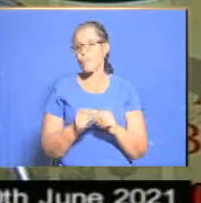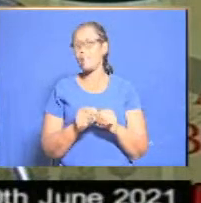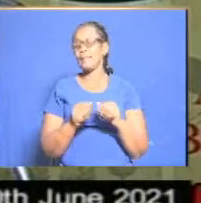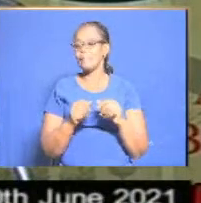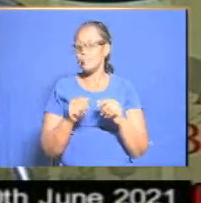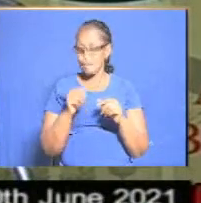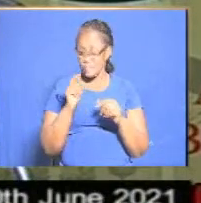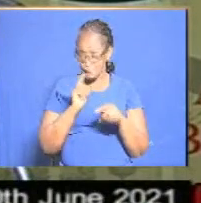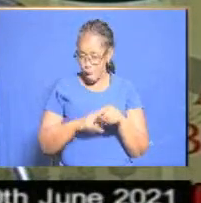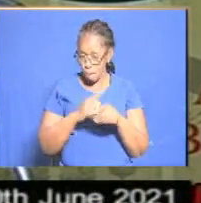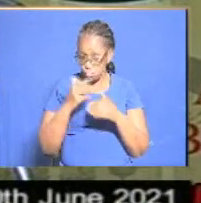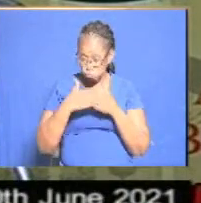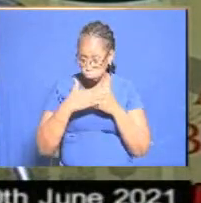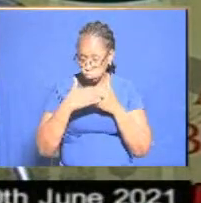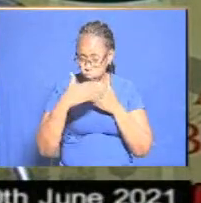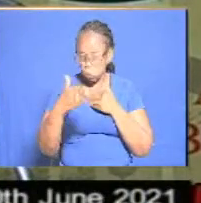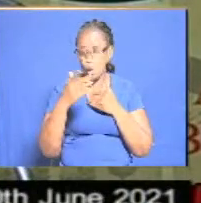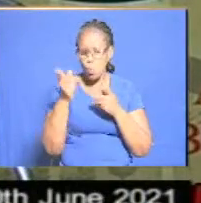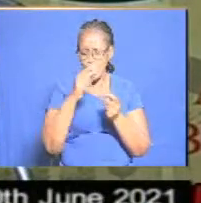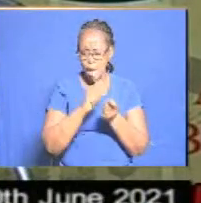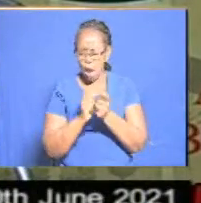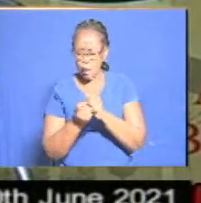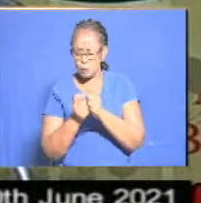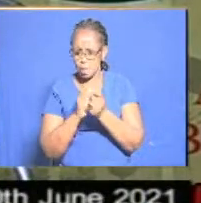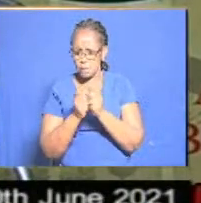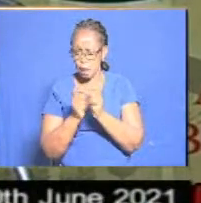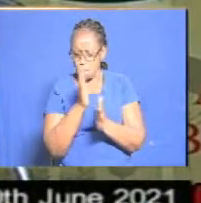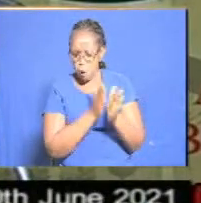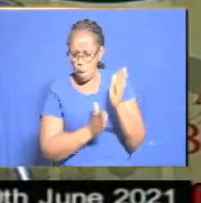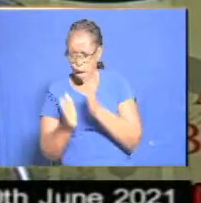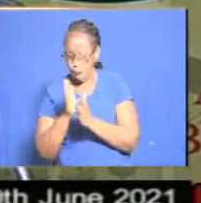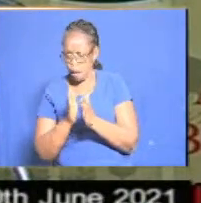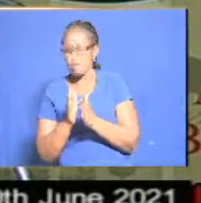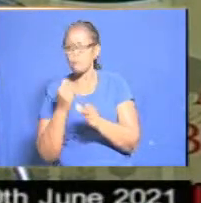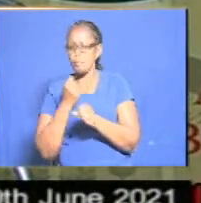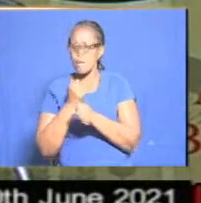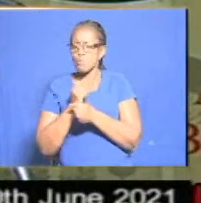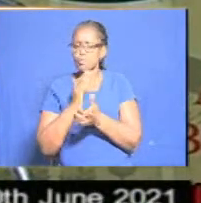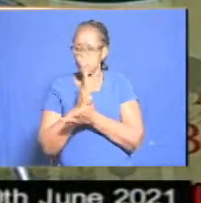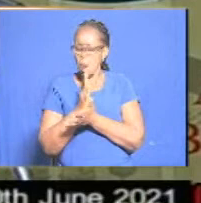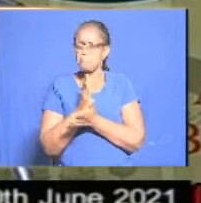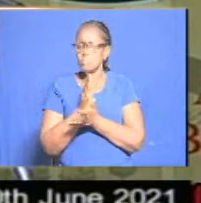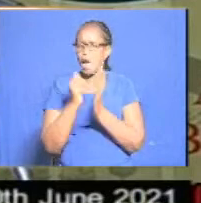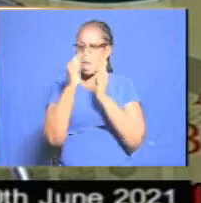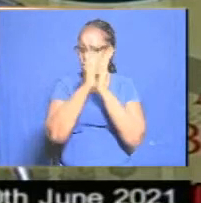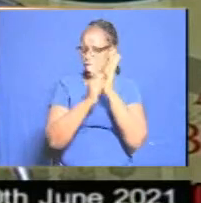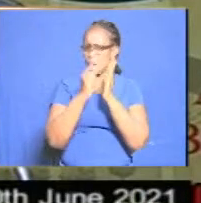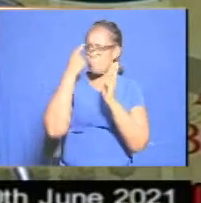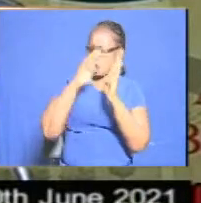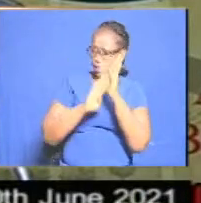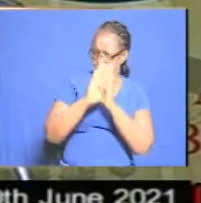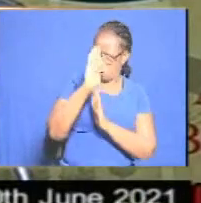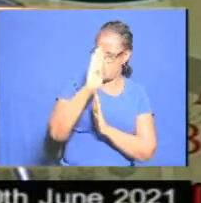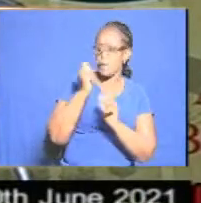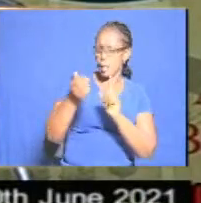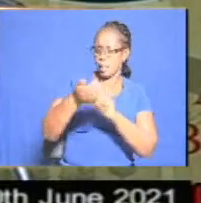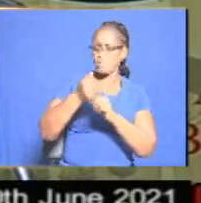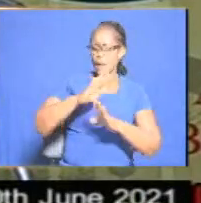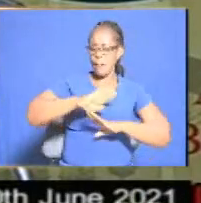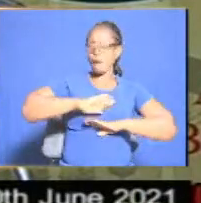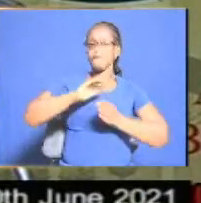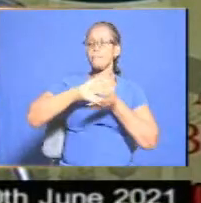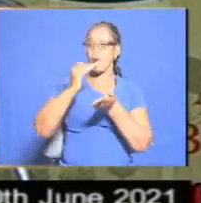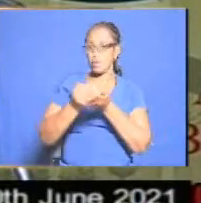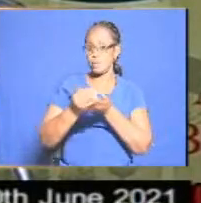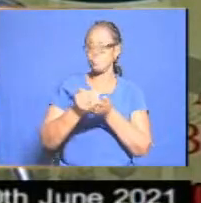accordingly adjust the fiscal plan, including tax measures, to ensure that our development agenda remains sustainably funded. We shall carefully